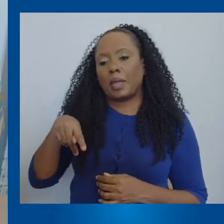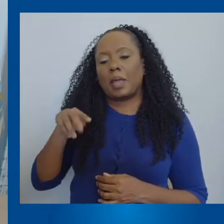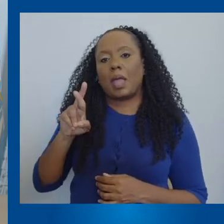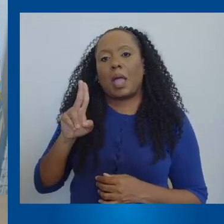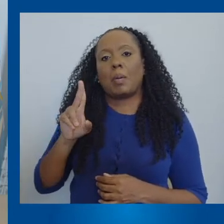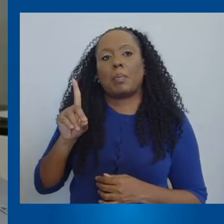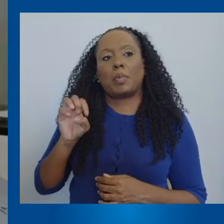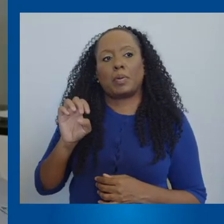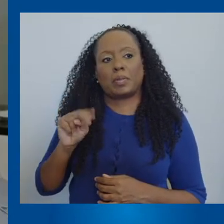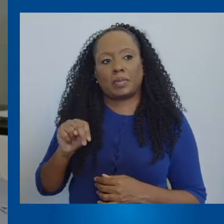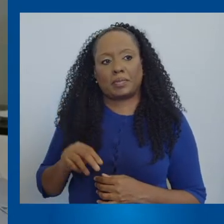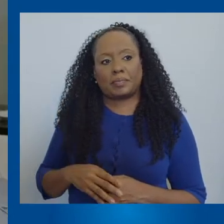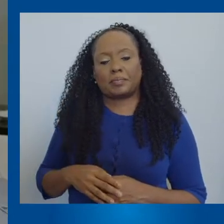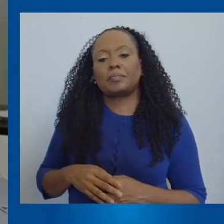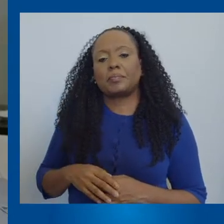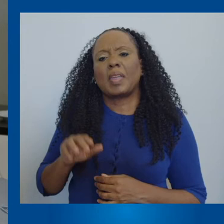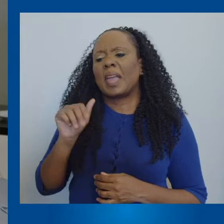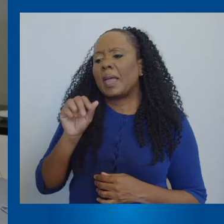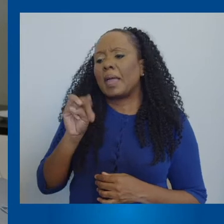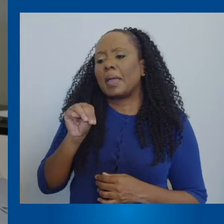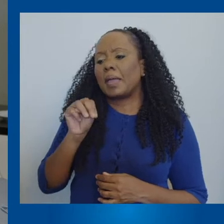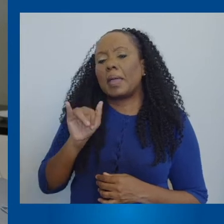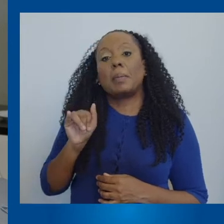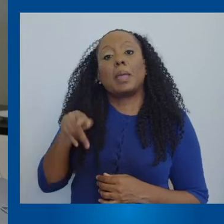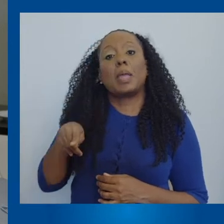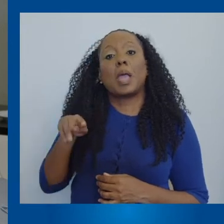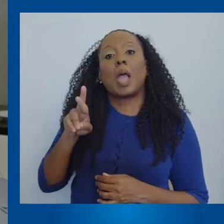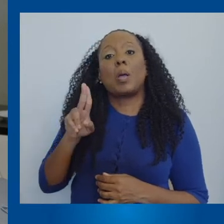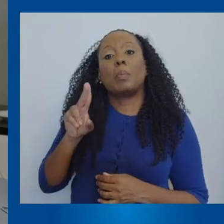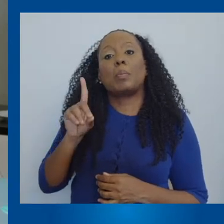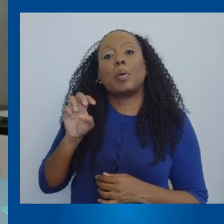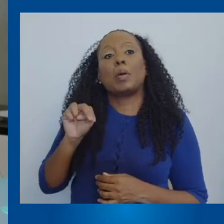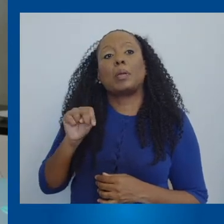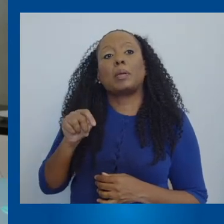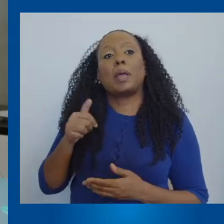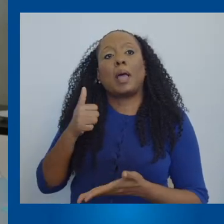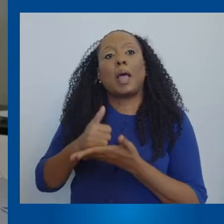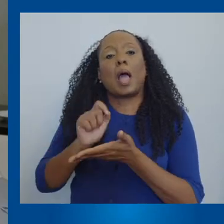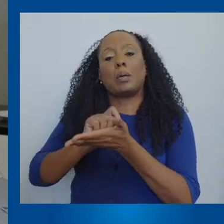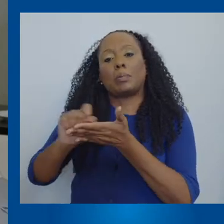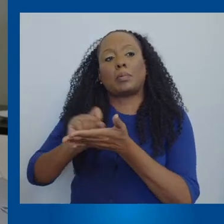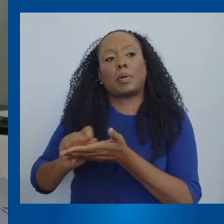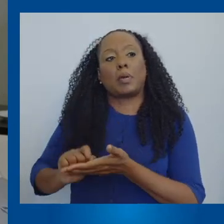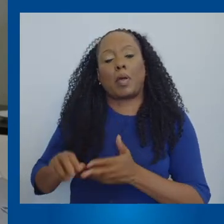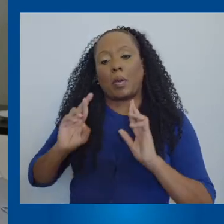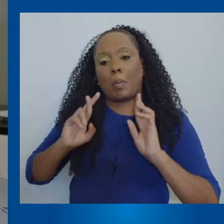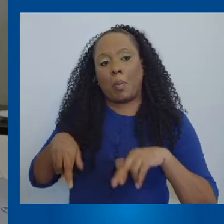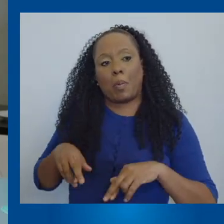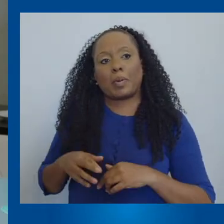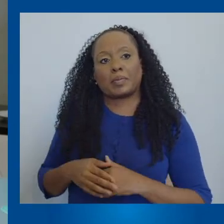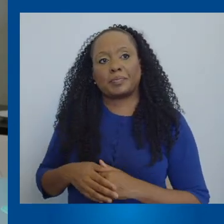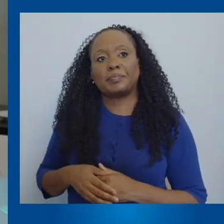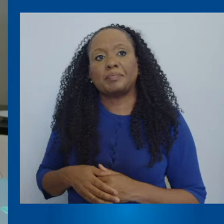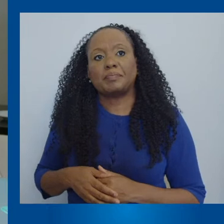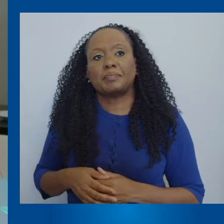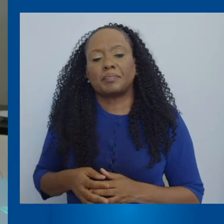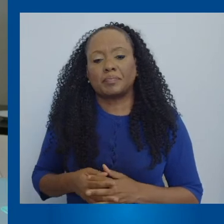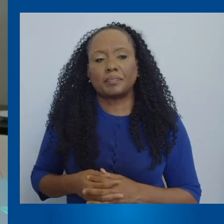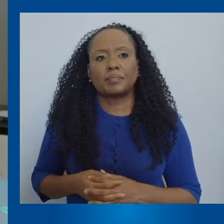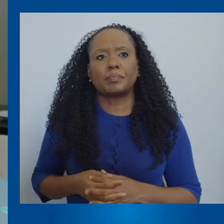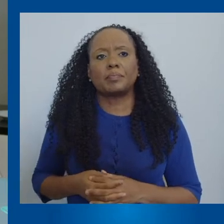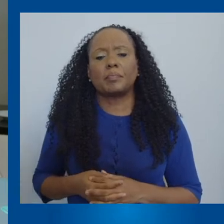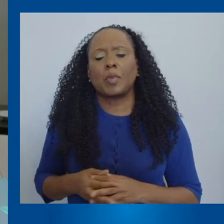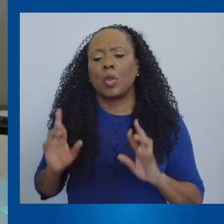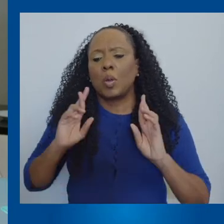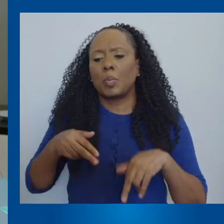who is co-lead author of this important report. Professor Pruden, the report